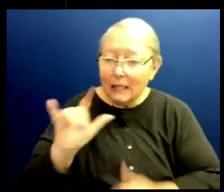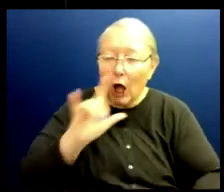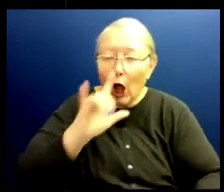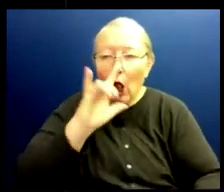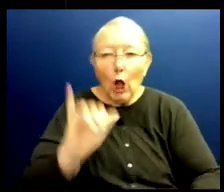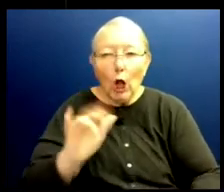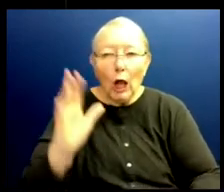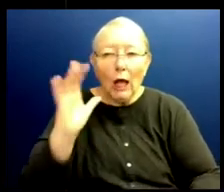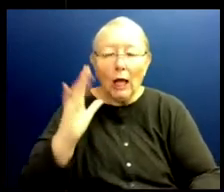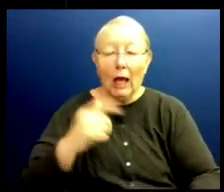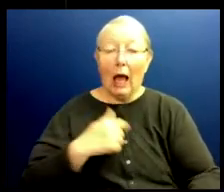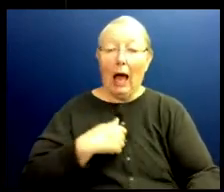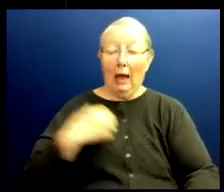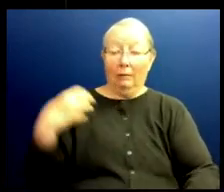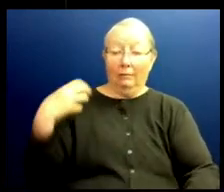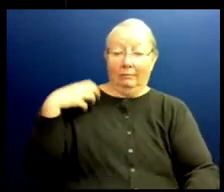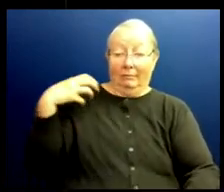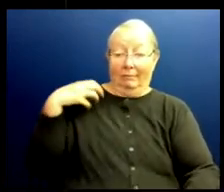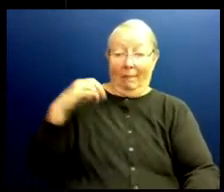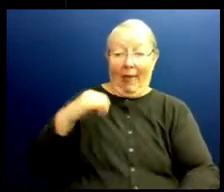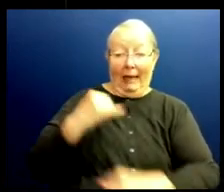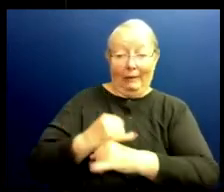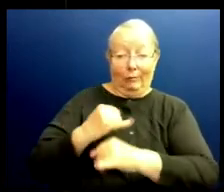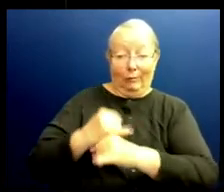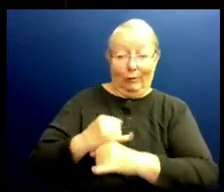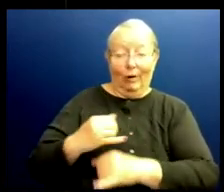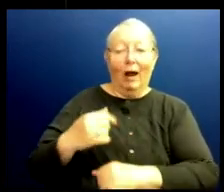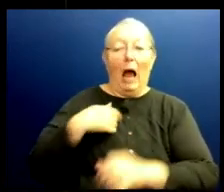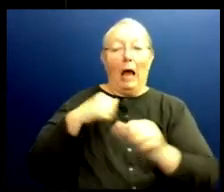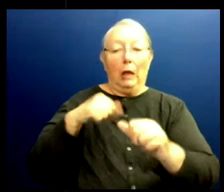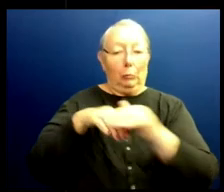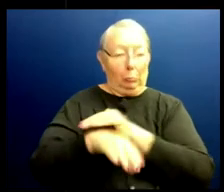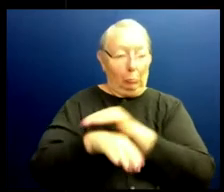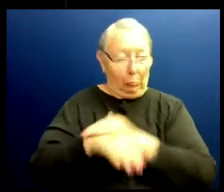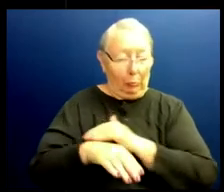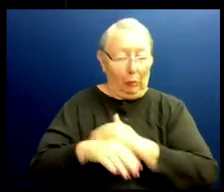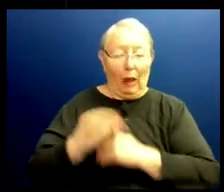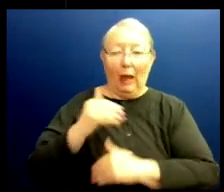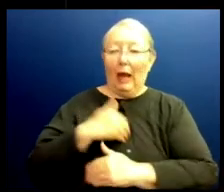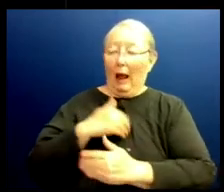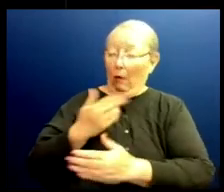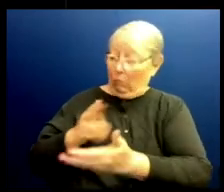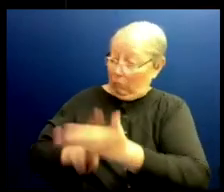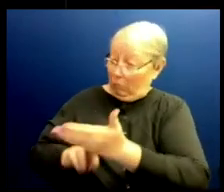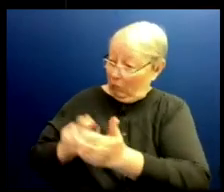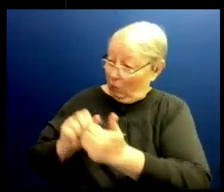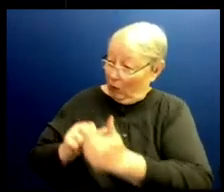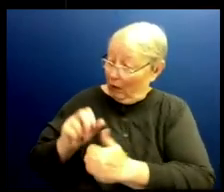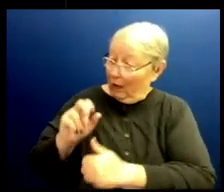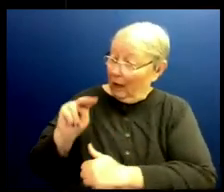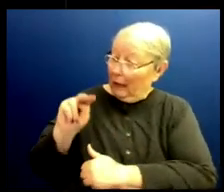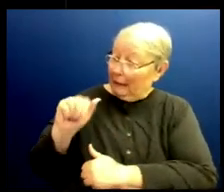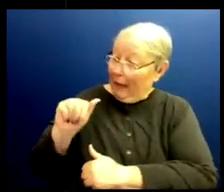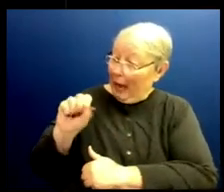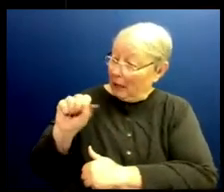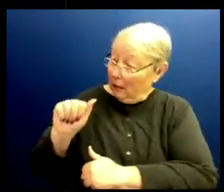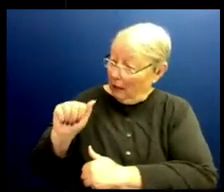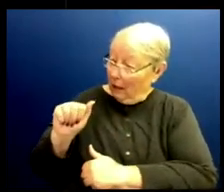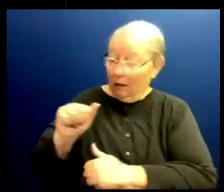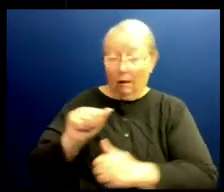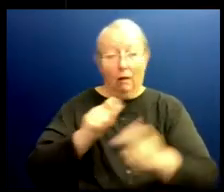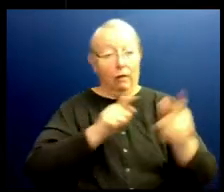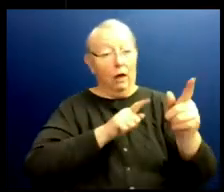had access to the telescope because part of our contract with NASA is that the director of the Institute gets 10% of